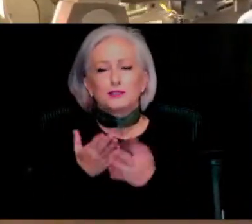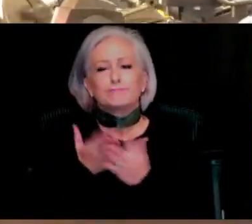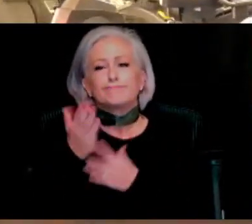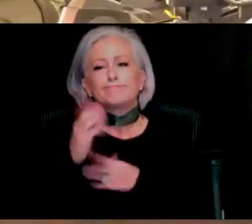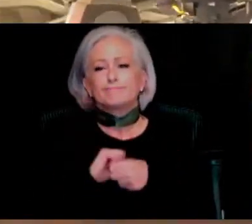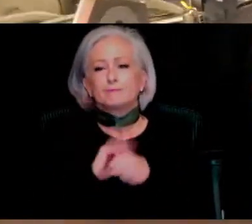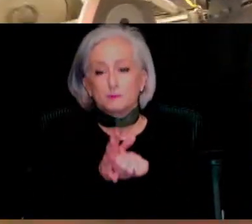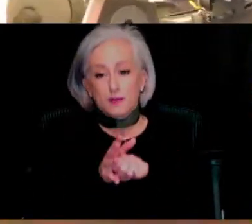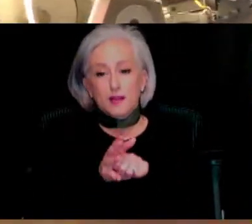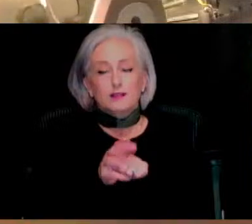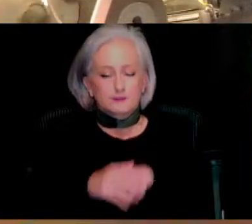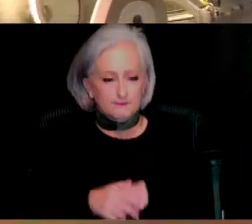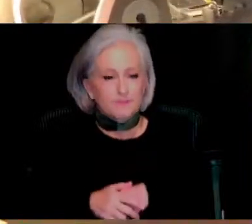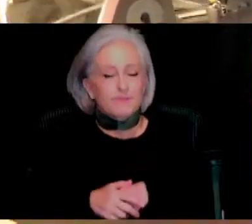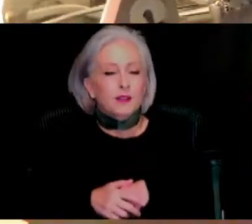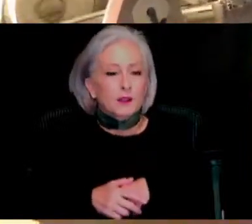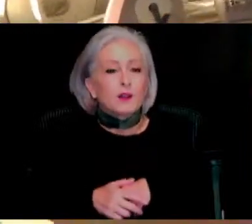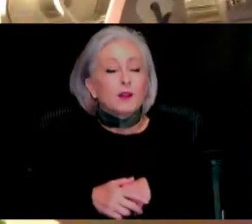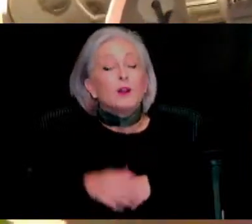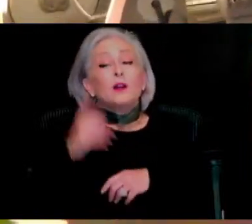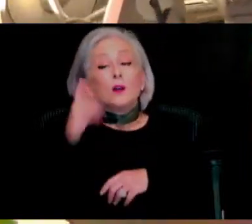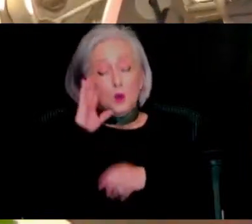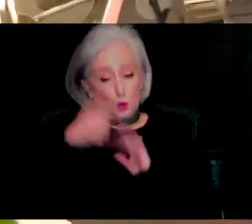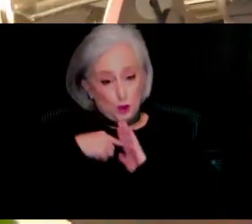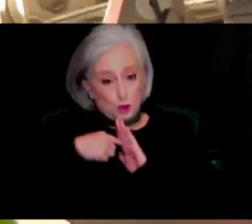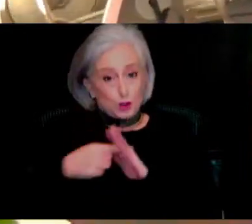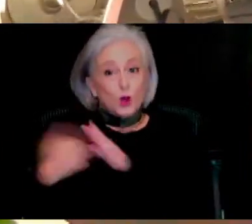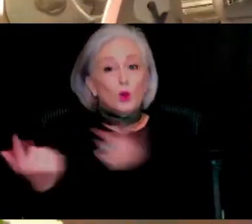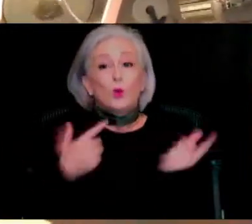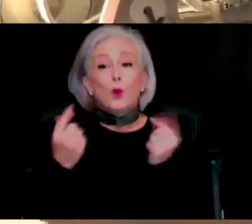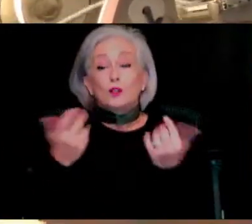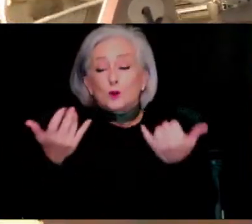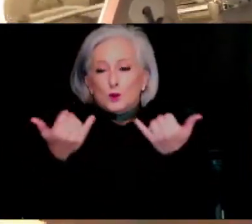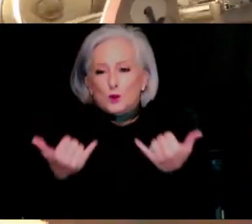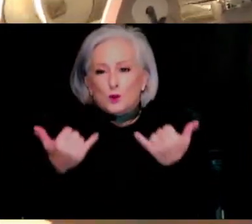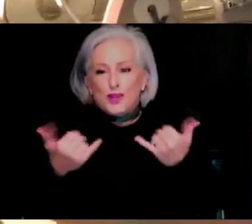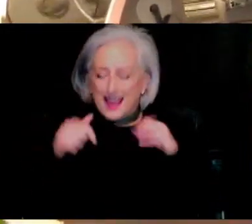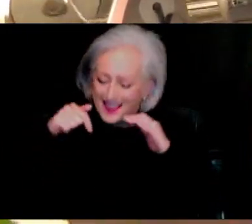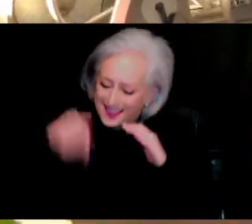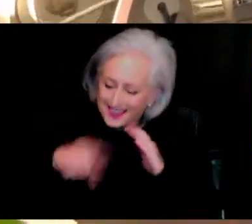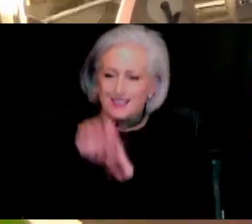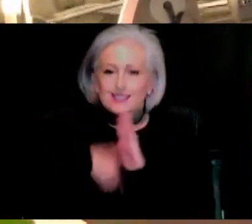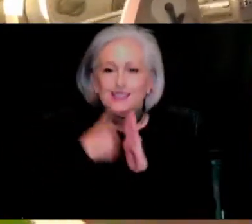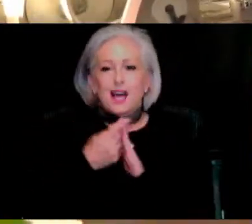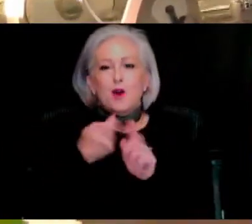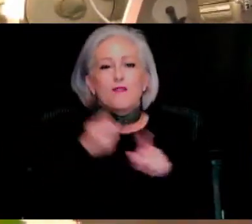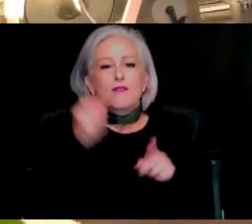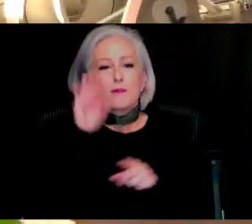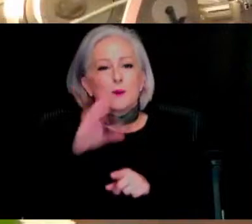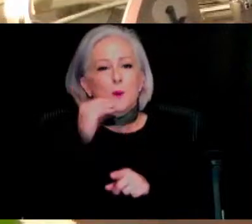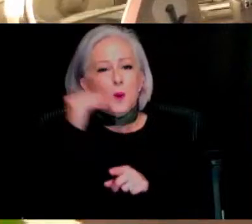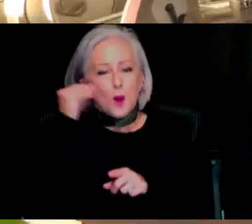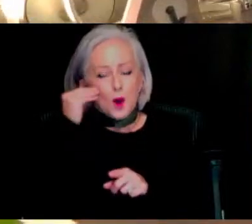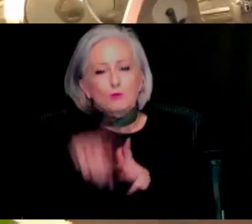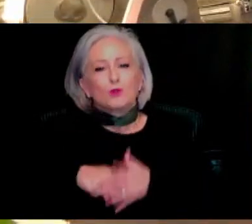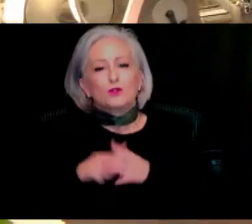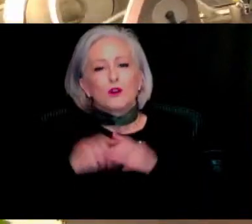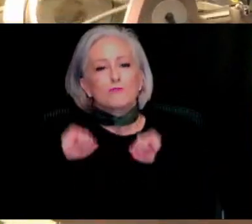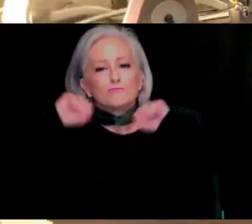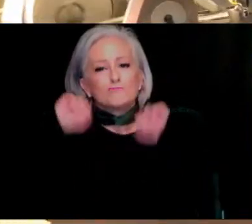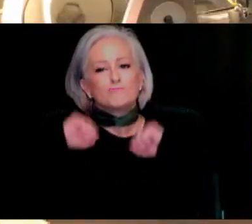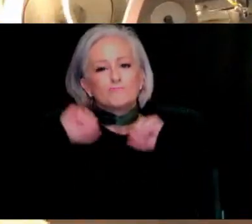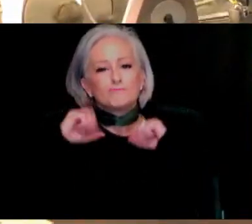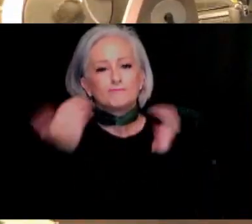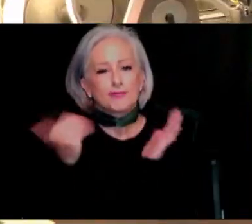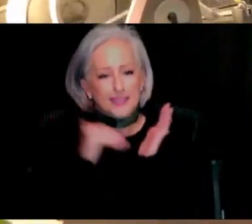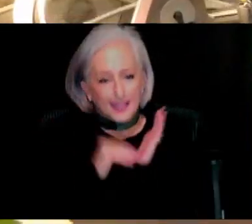you the things that you can do today, this hour, from home to get moving again and get those endorphins